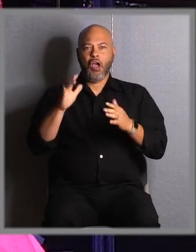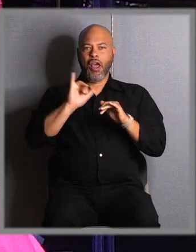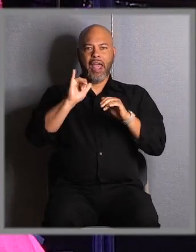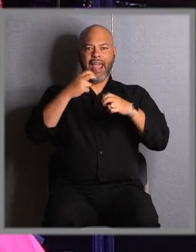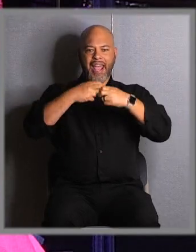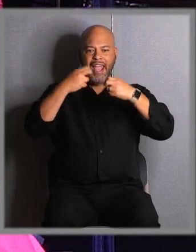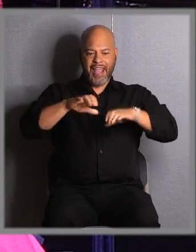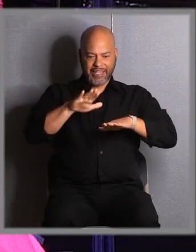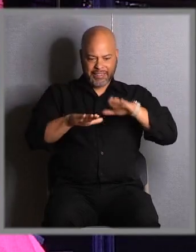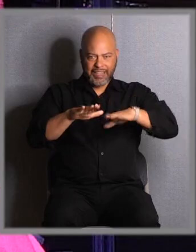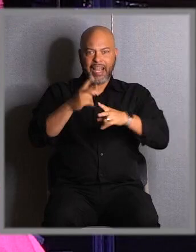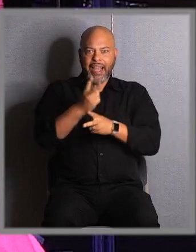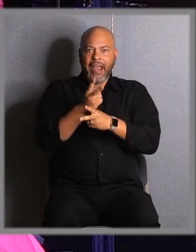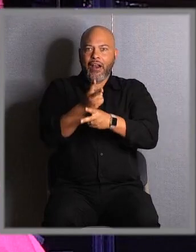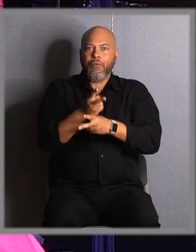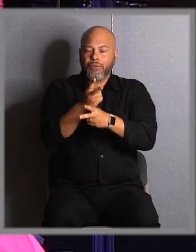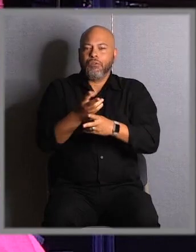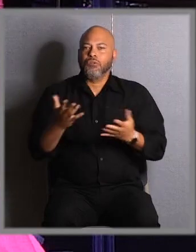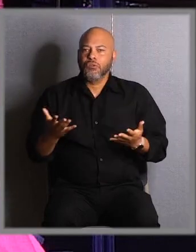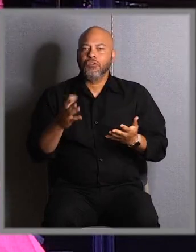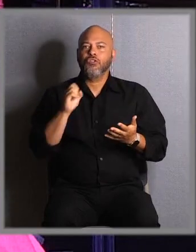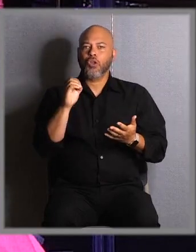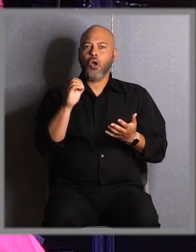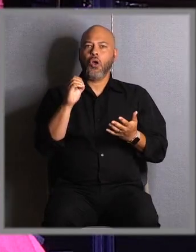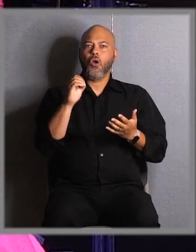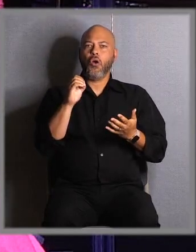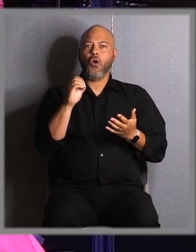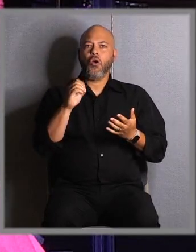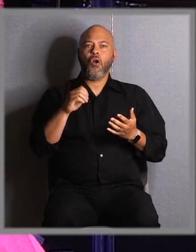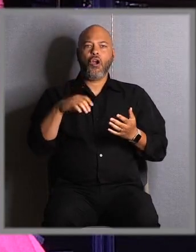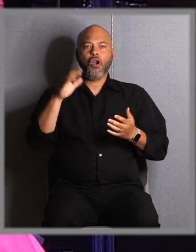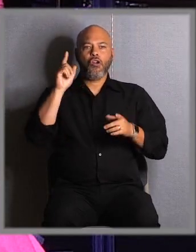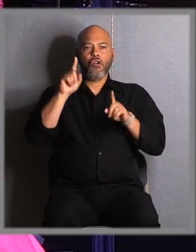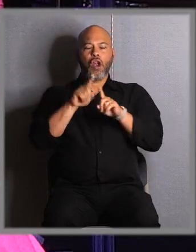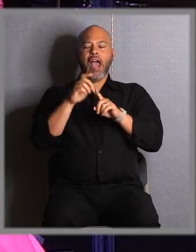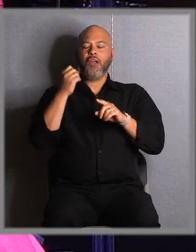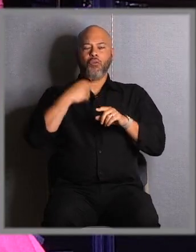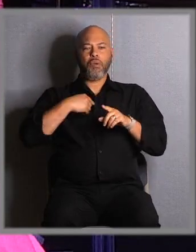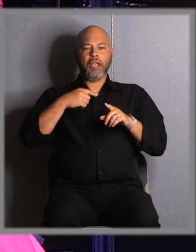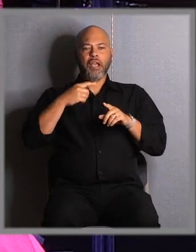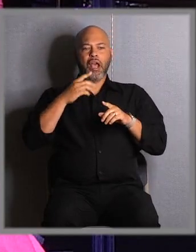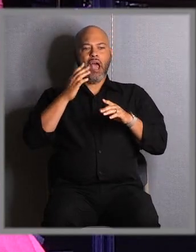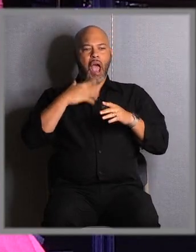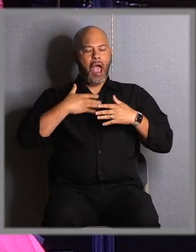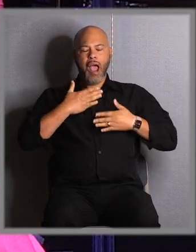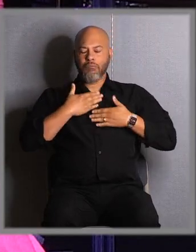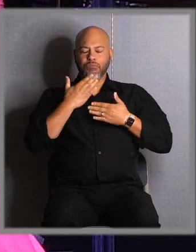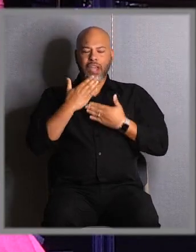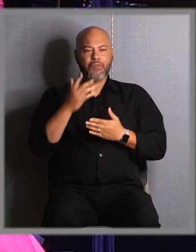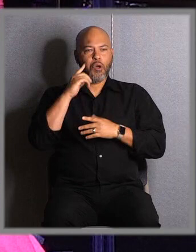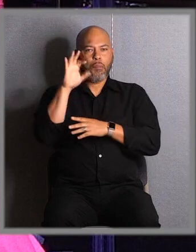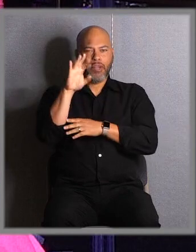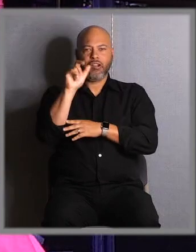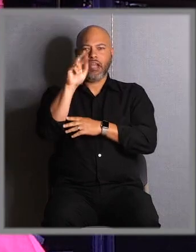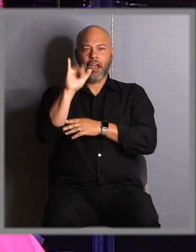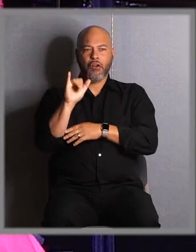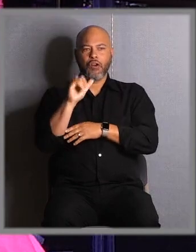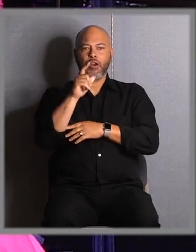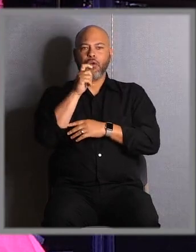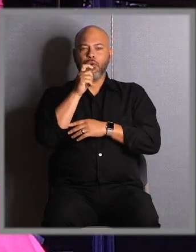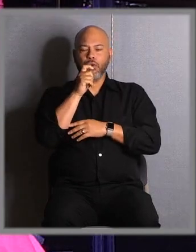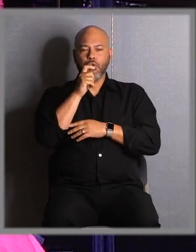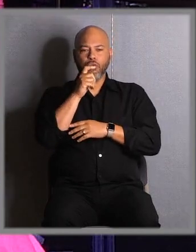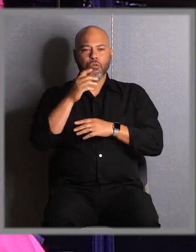day. And I share with Pastor Larry, being part of the Selma Ministerial Alliance, they allow us to become the